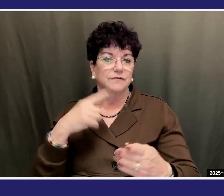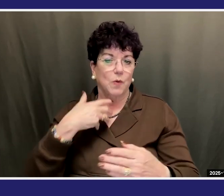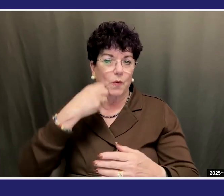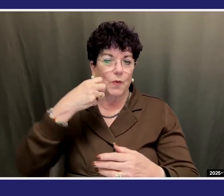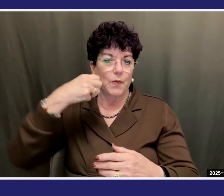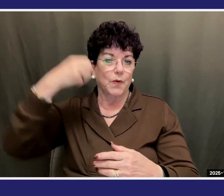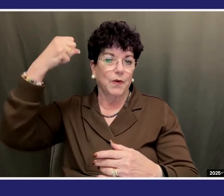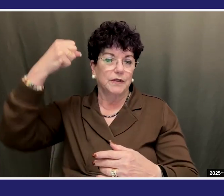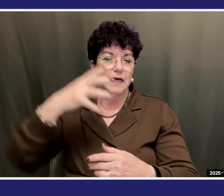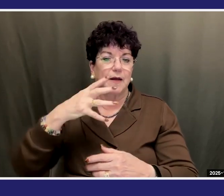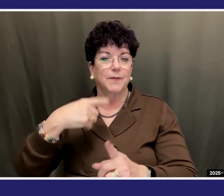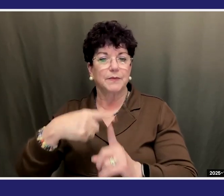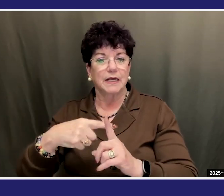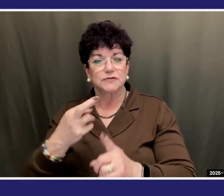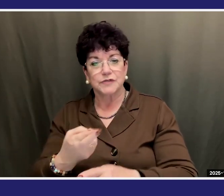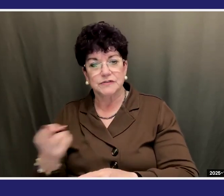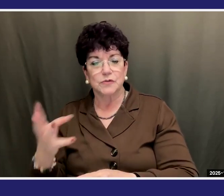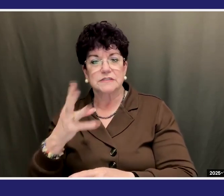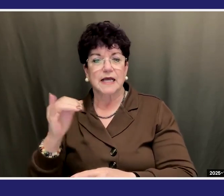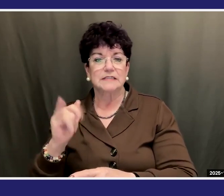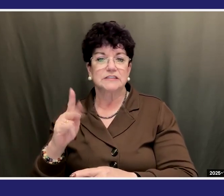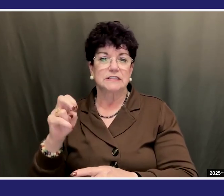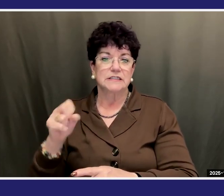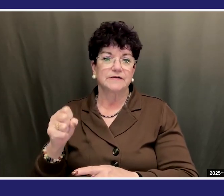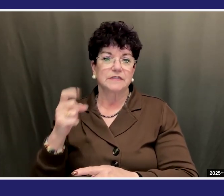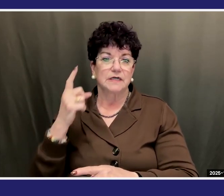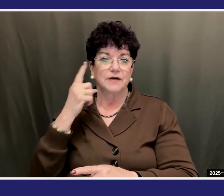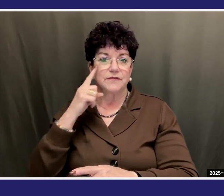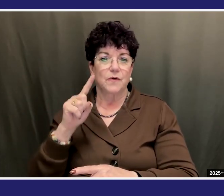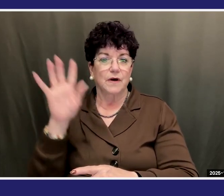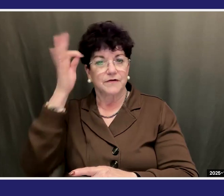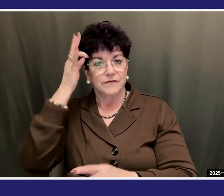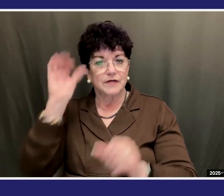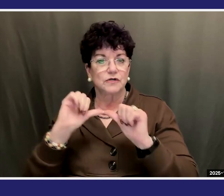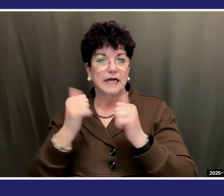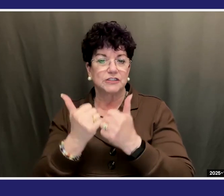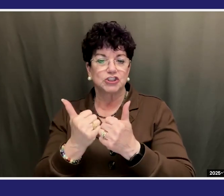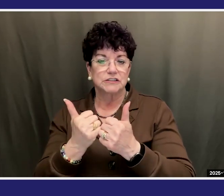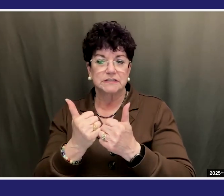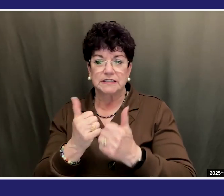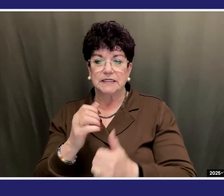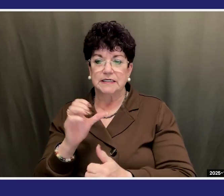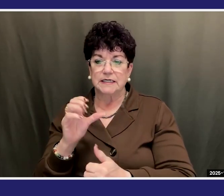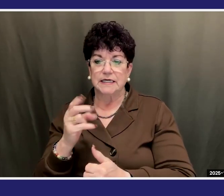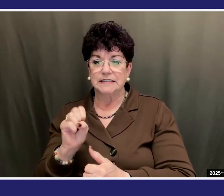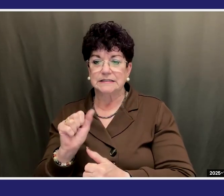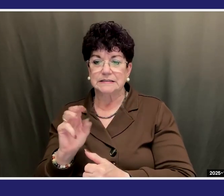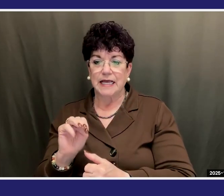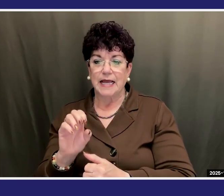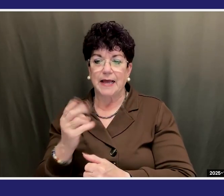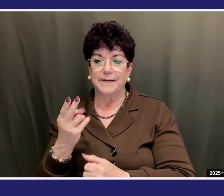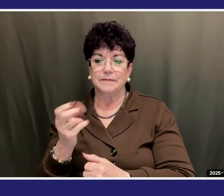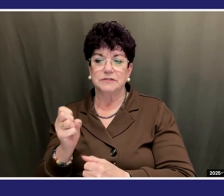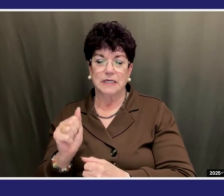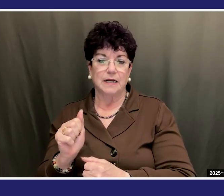the resources and initiatives from SAMHSA, the federal agency. So just as an example, on the right side, you'll